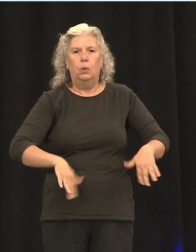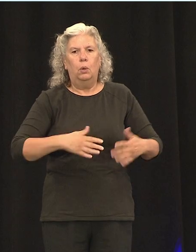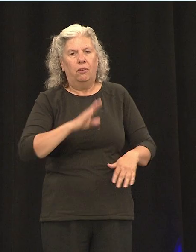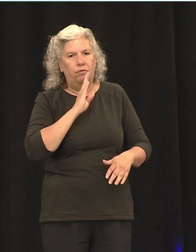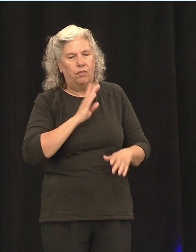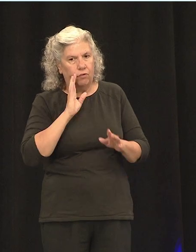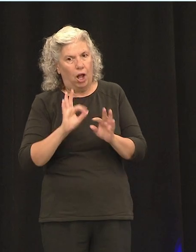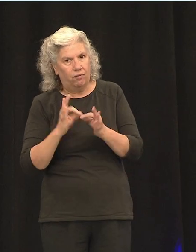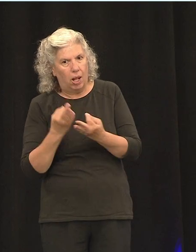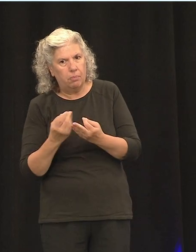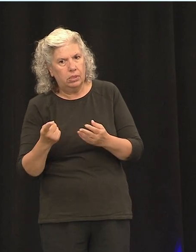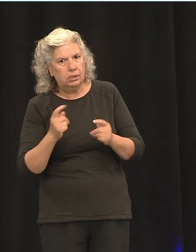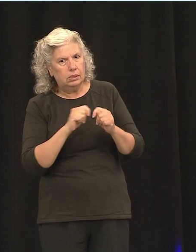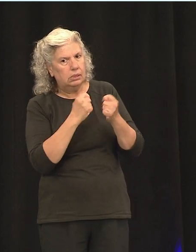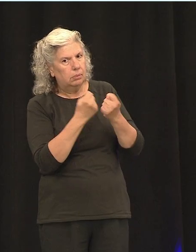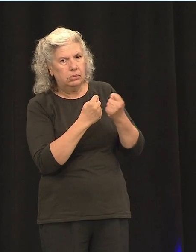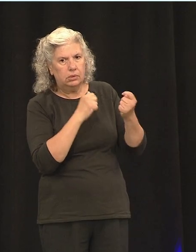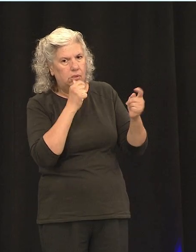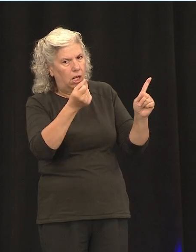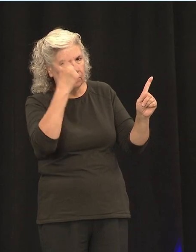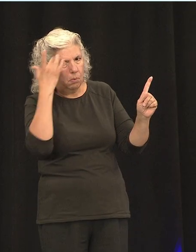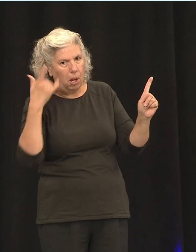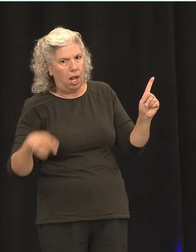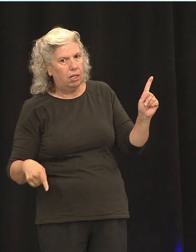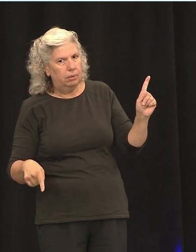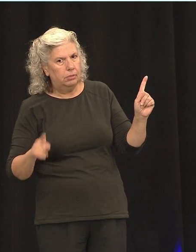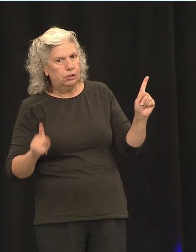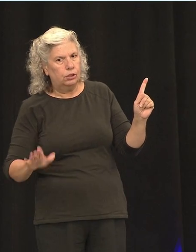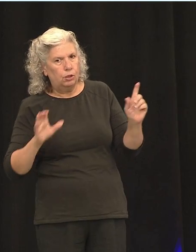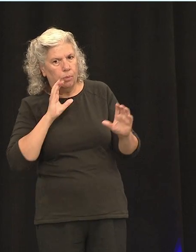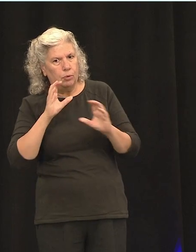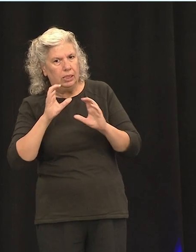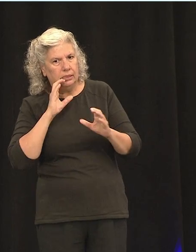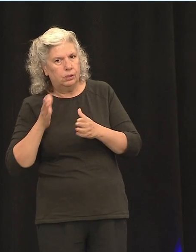not understand what the family's chosen communication mode is.